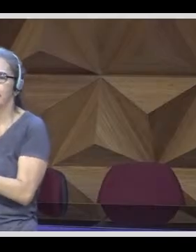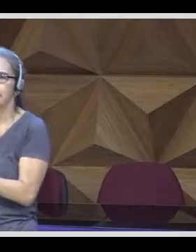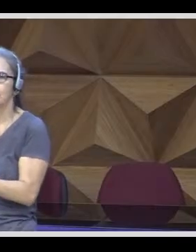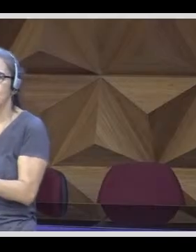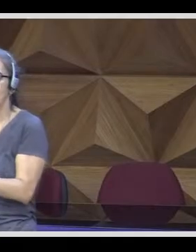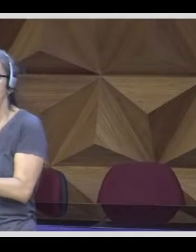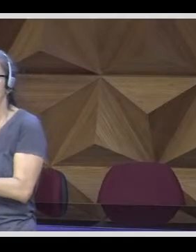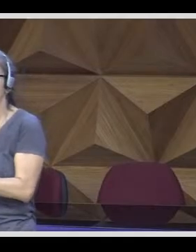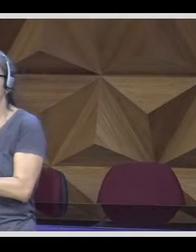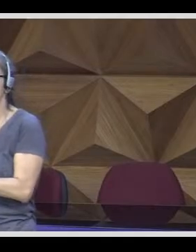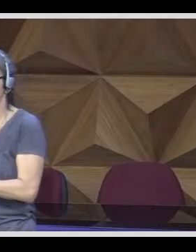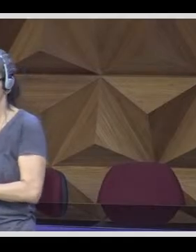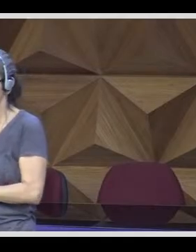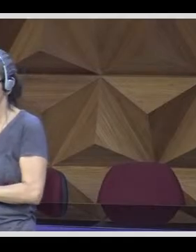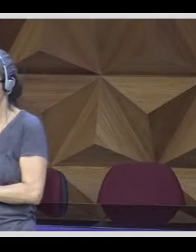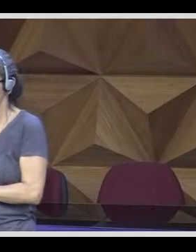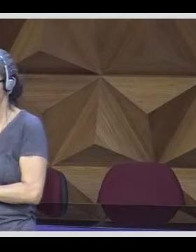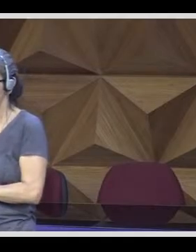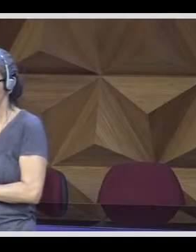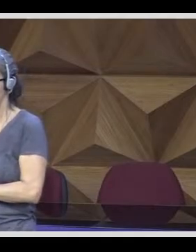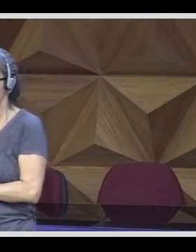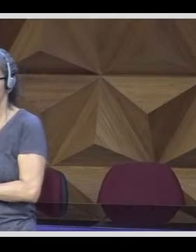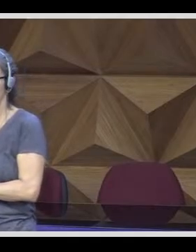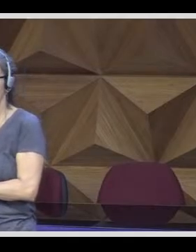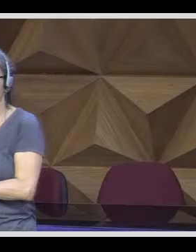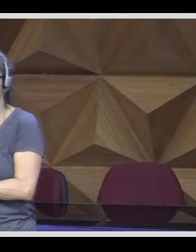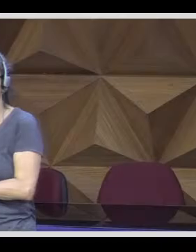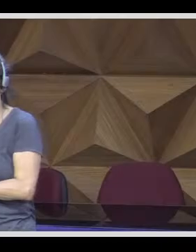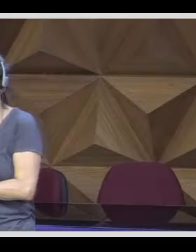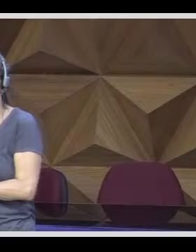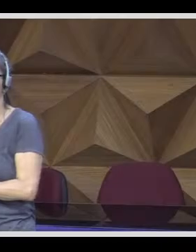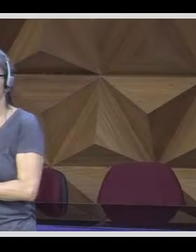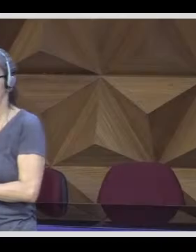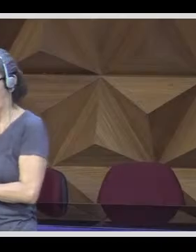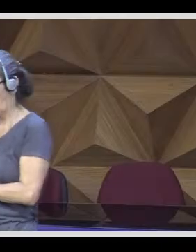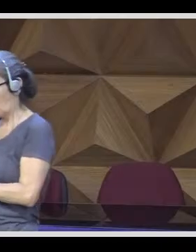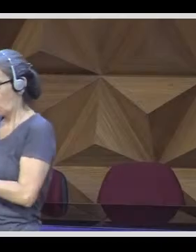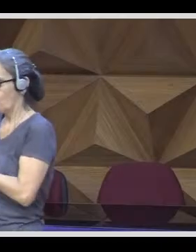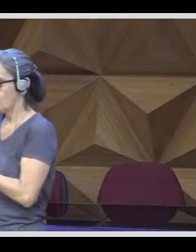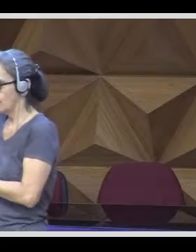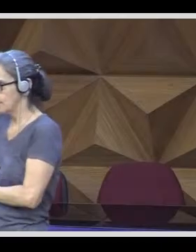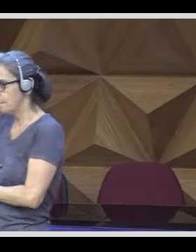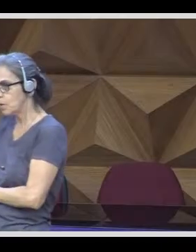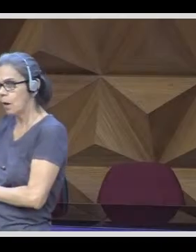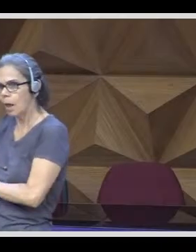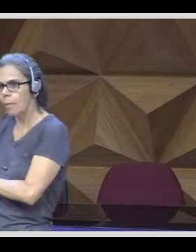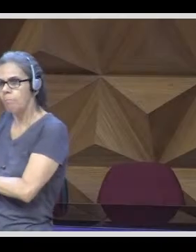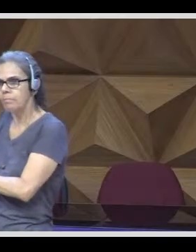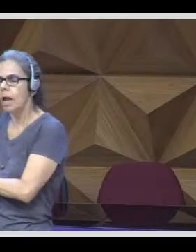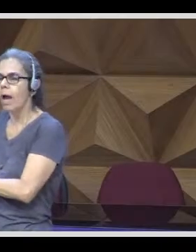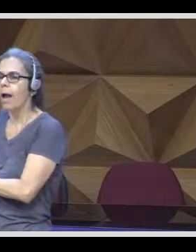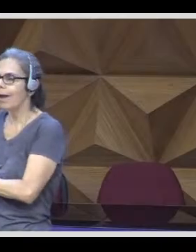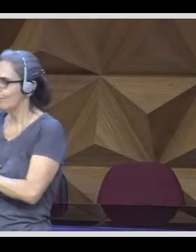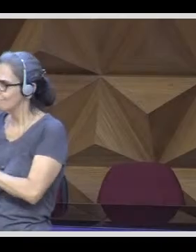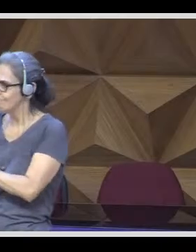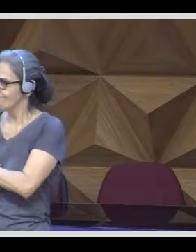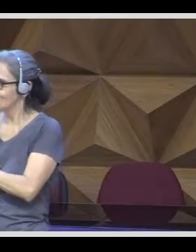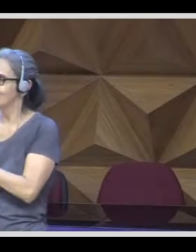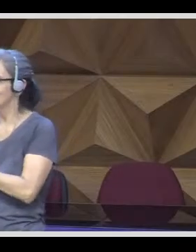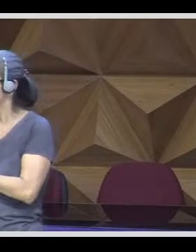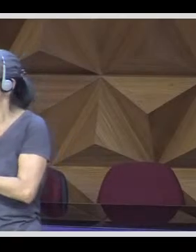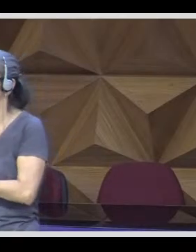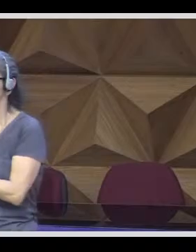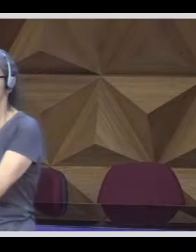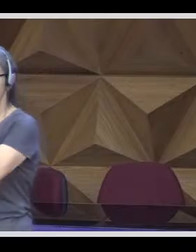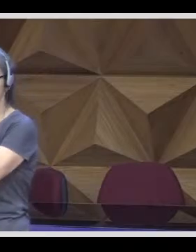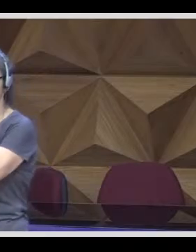necessary. And then there is a third case, which is linguistics. And here we saw something different, where we